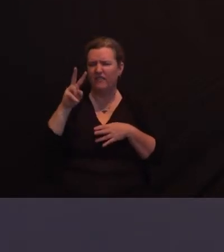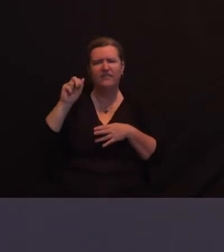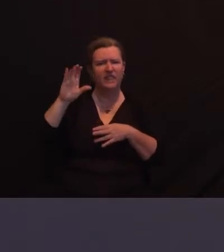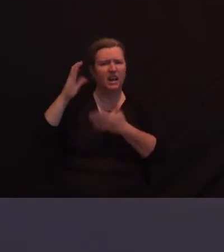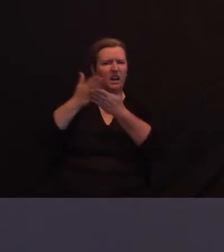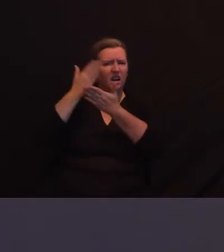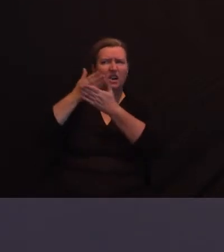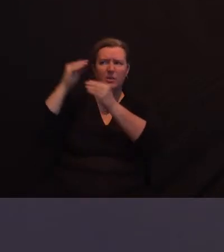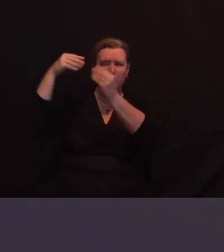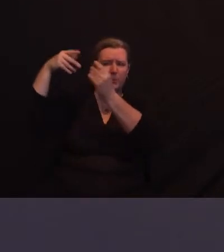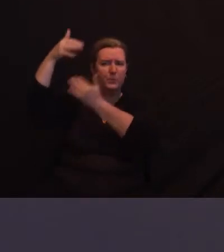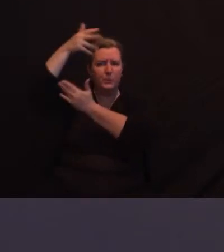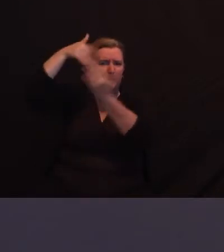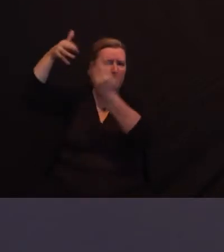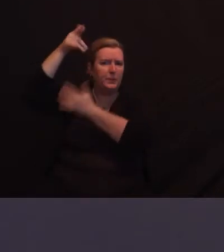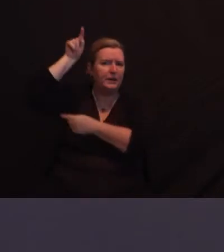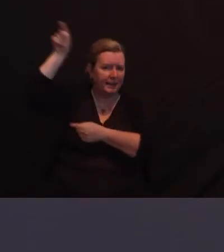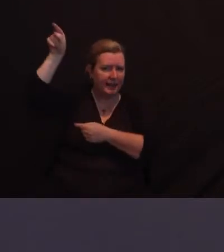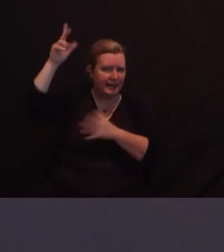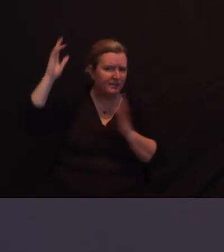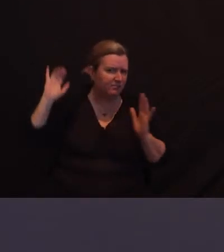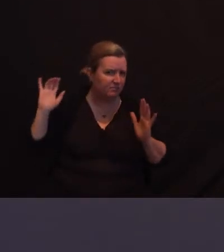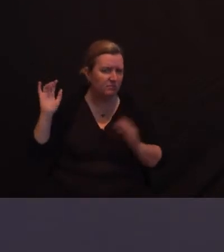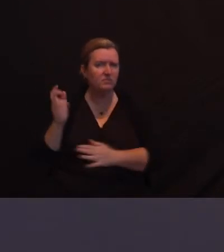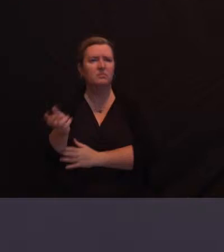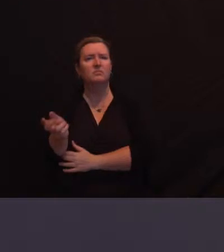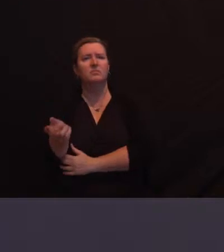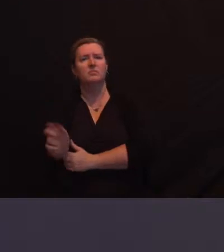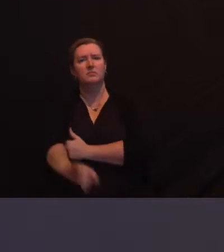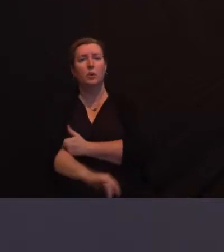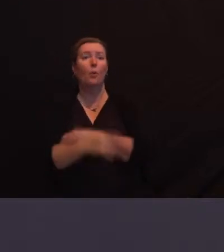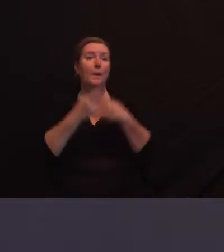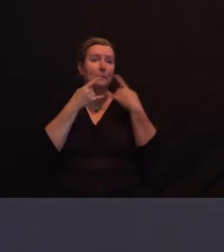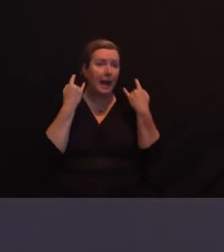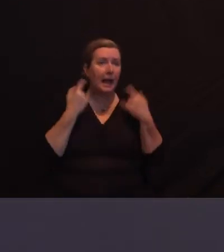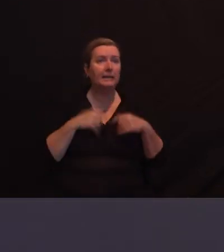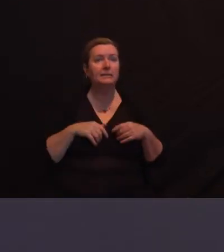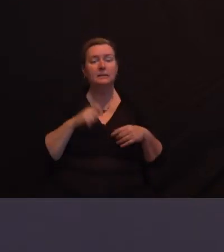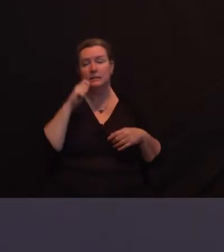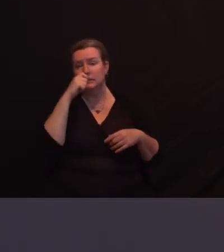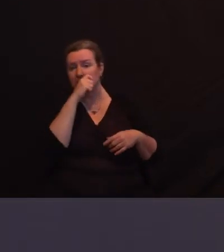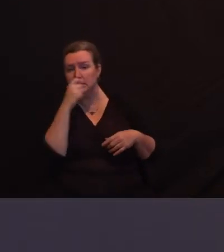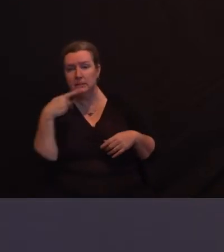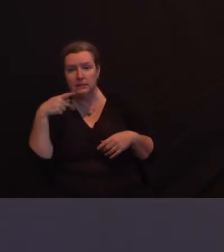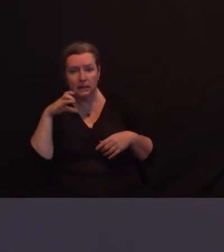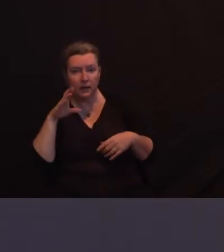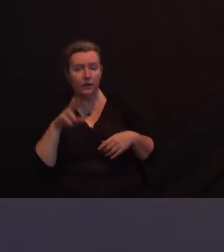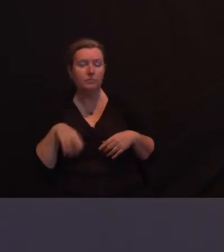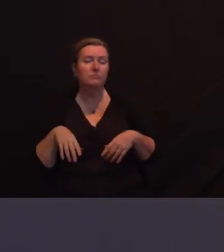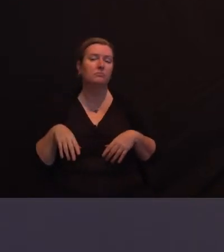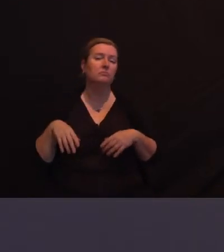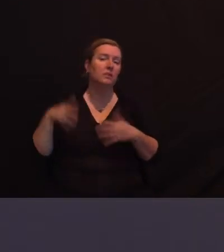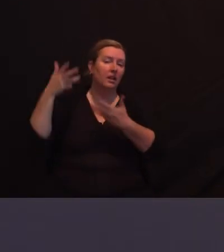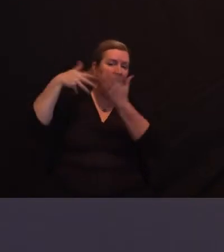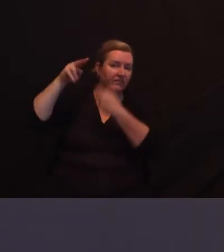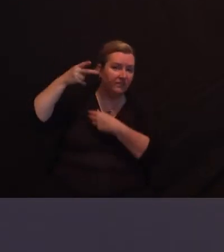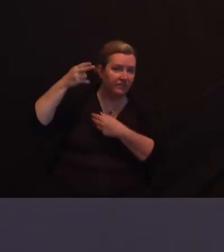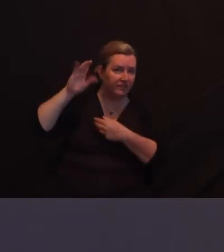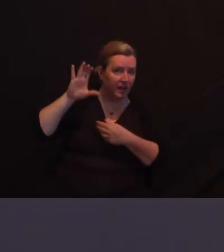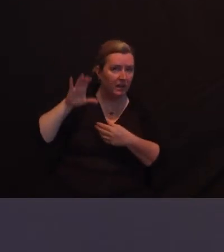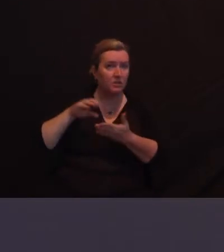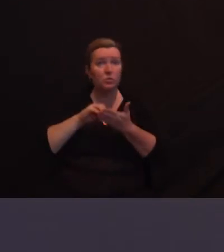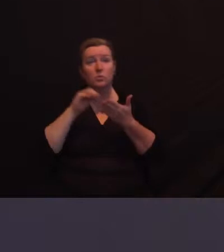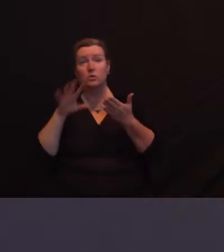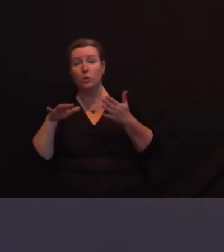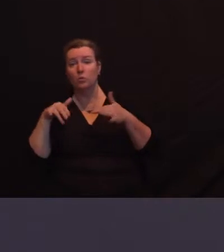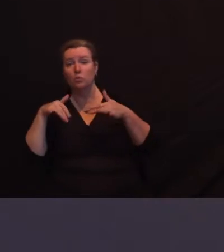like one-way traffic in stairways or halls. We think that taken together is the right risk, again, is the